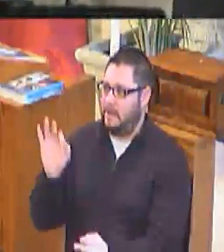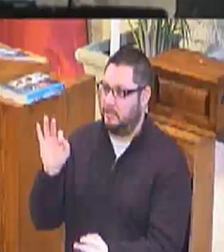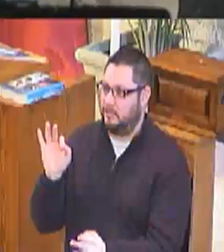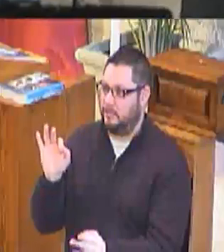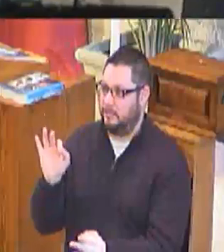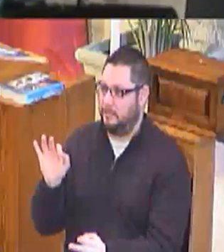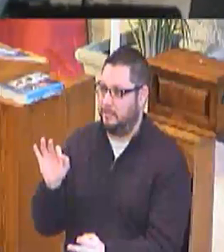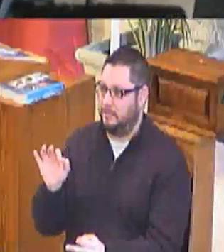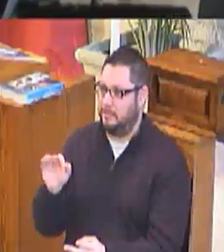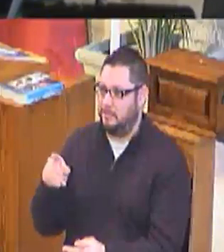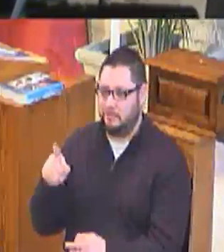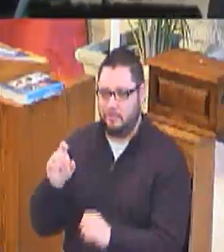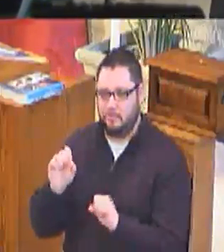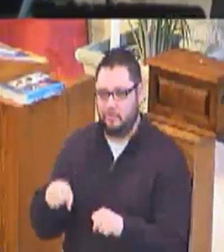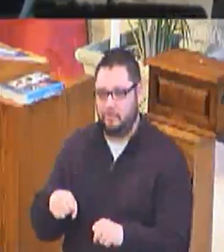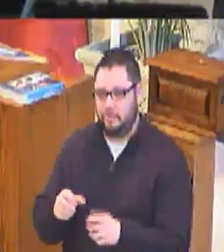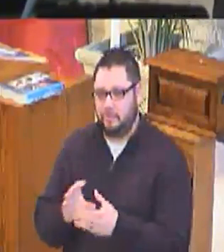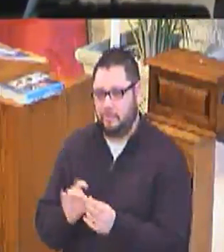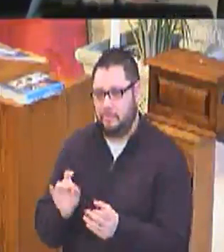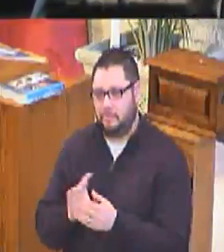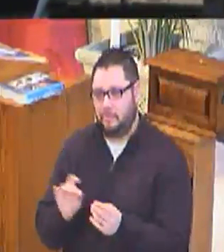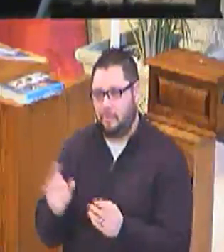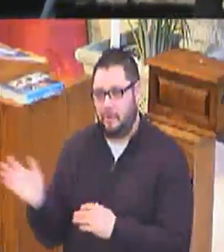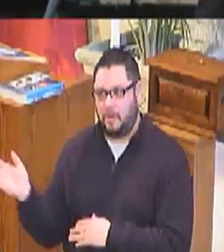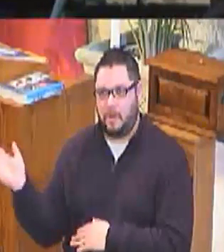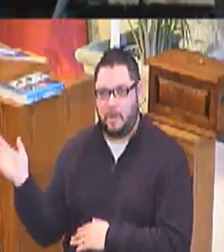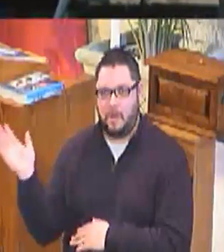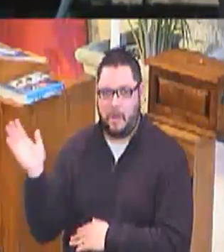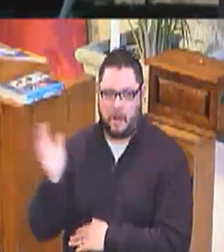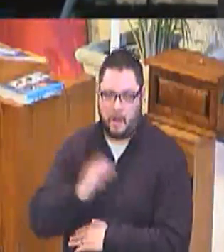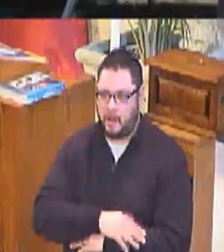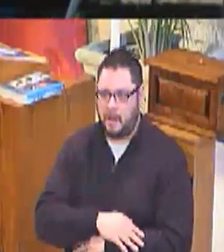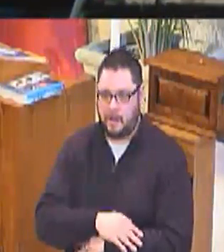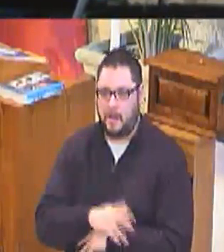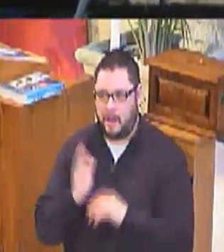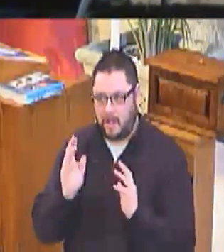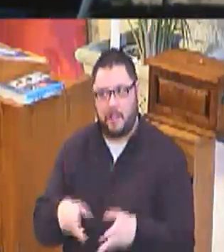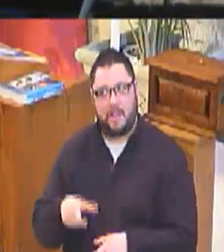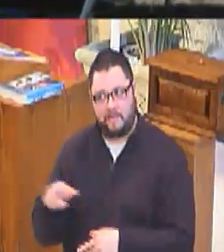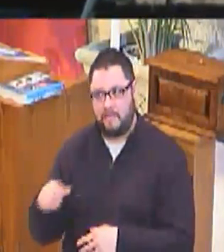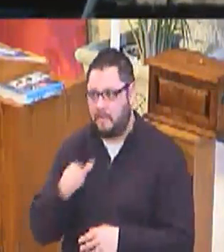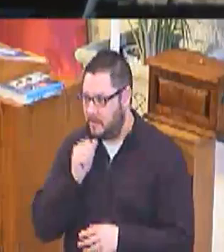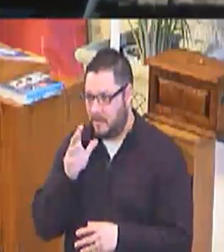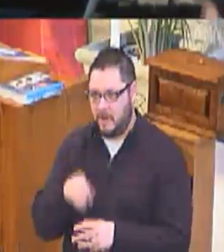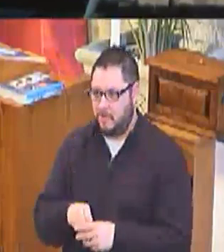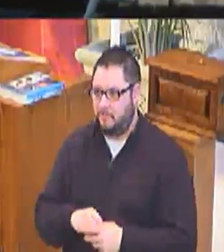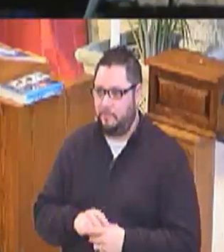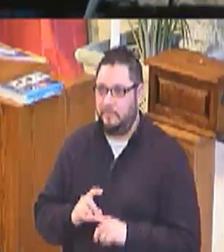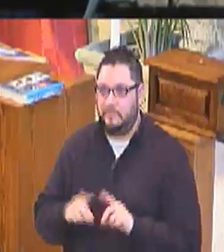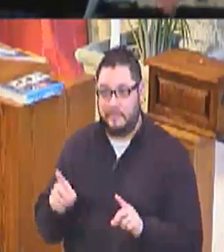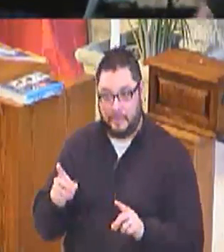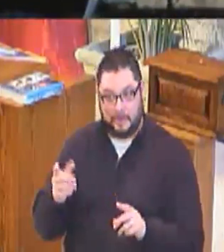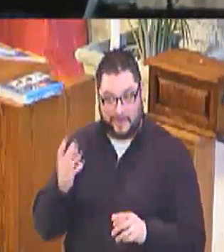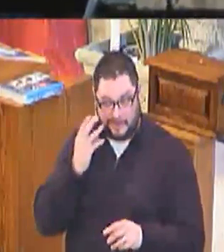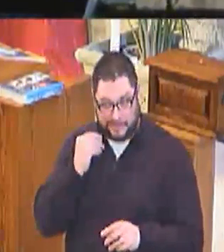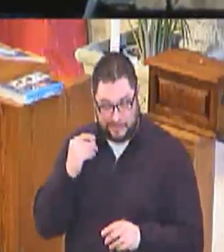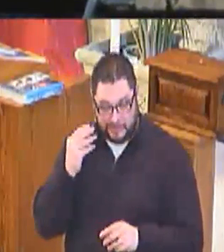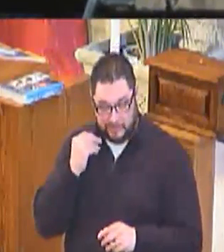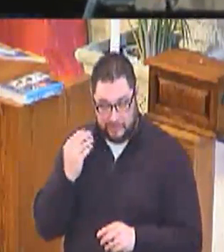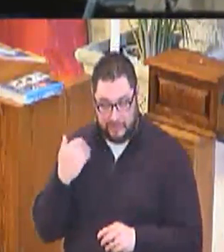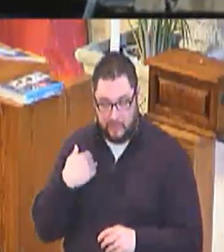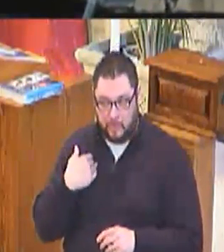You could have gone all day long without talking about perfectionism. And has this ever happened to